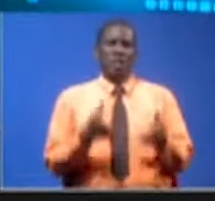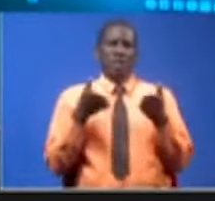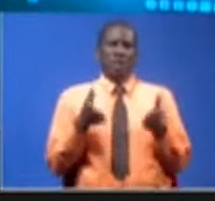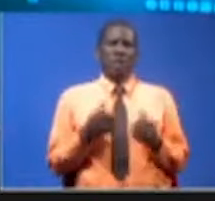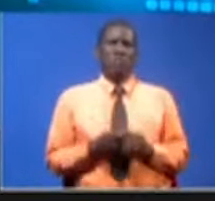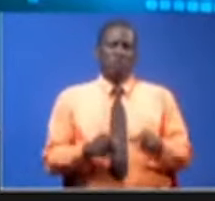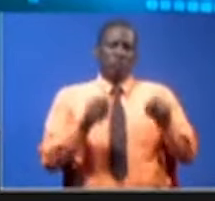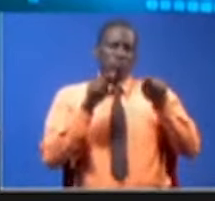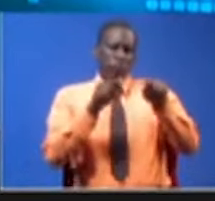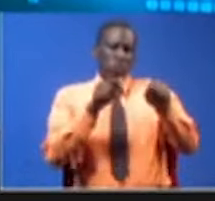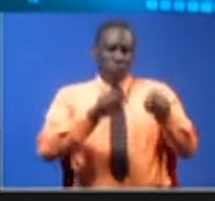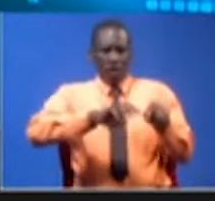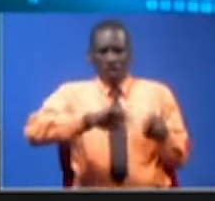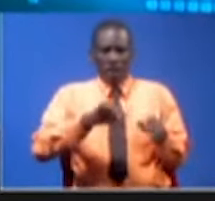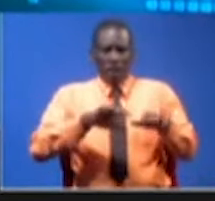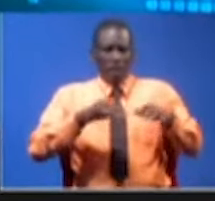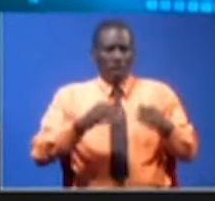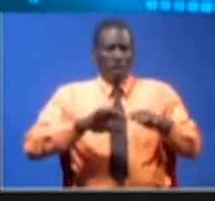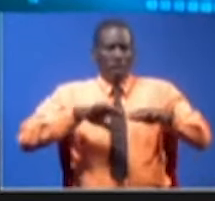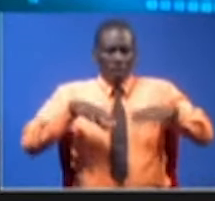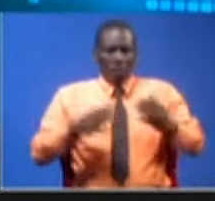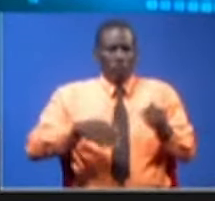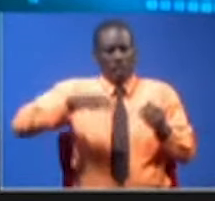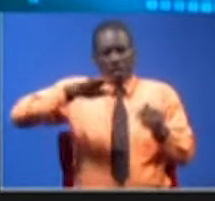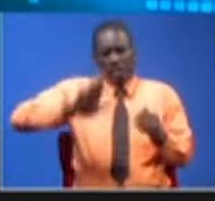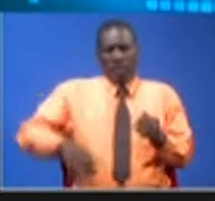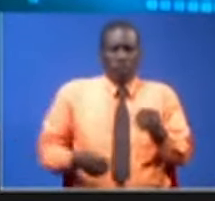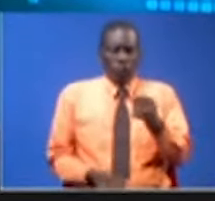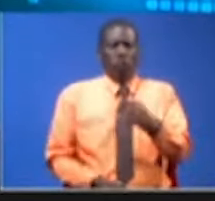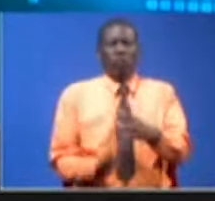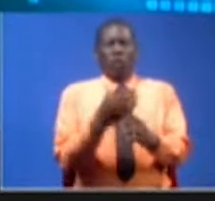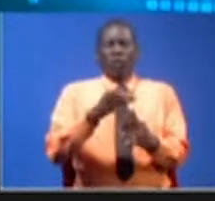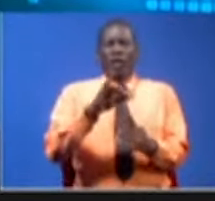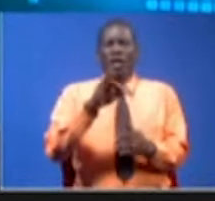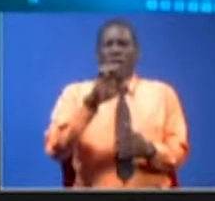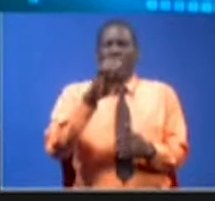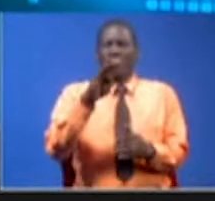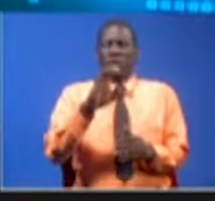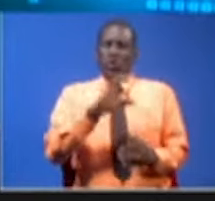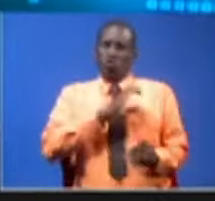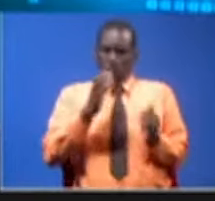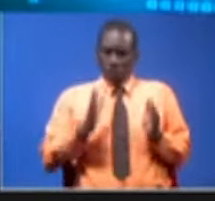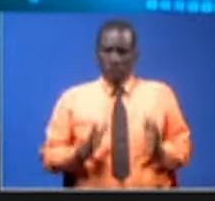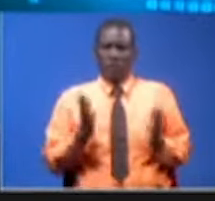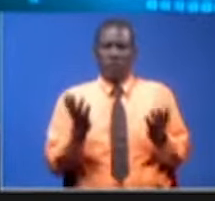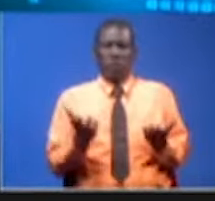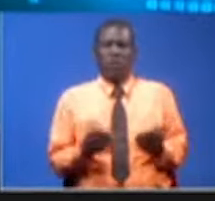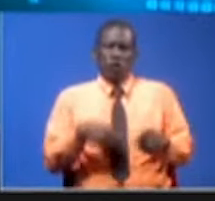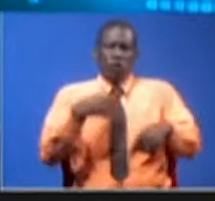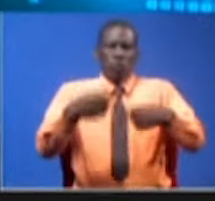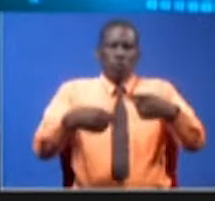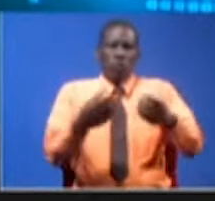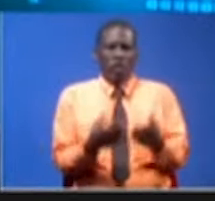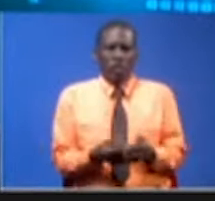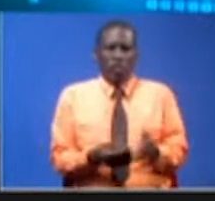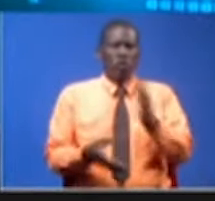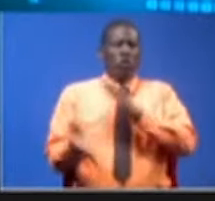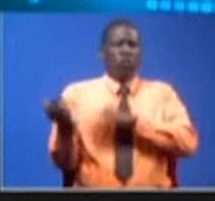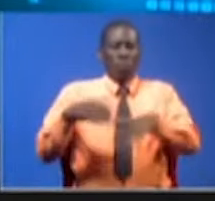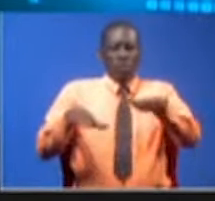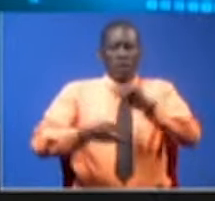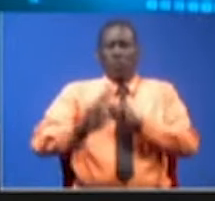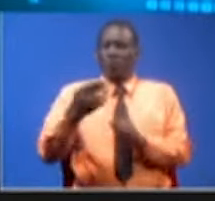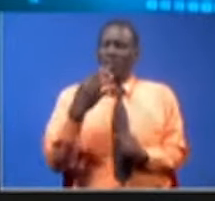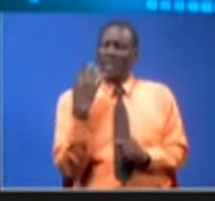Well, the blame game over the delay in the reconstitution of the Independent Electoral and Boundaries Commission continues. Former Deputy